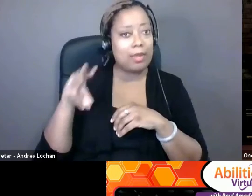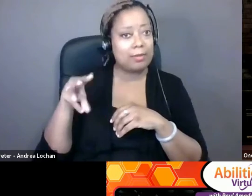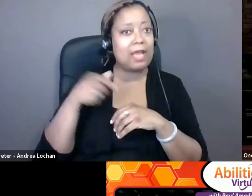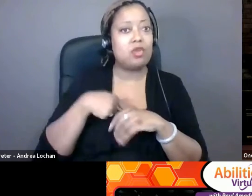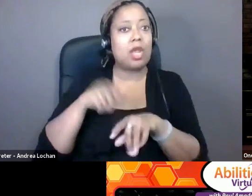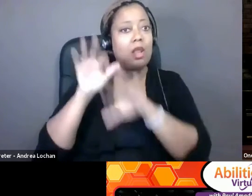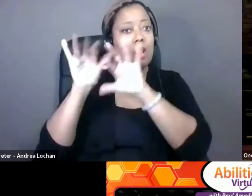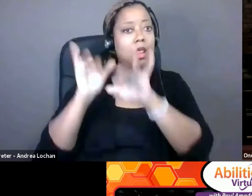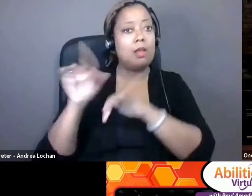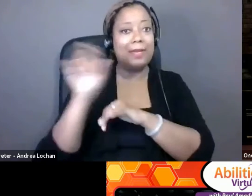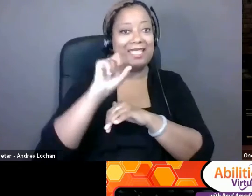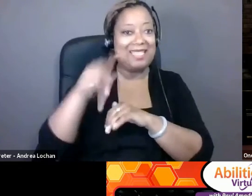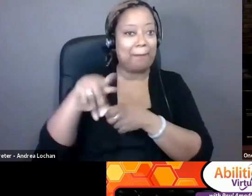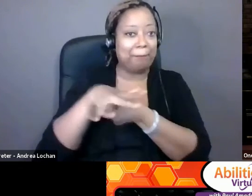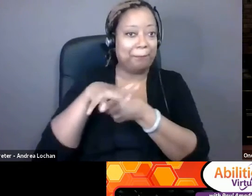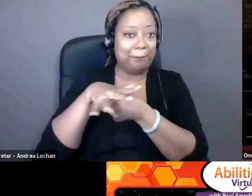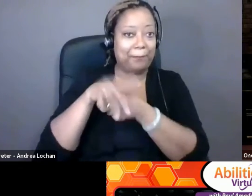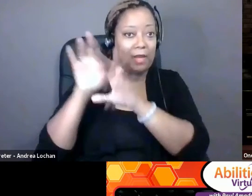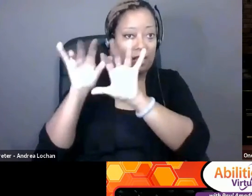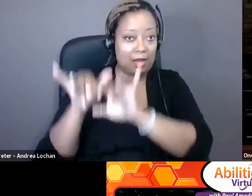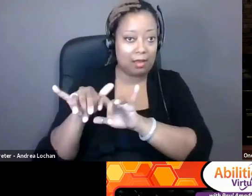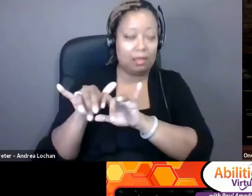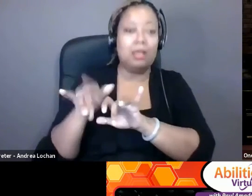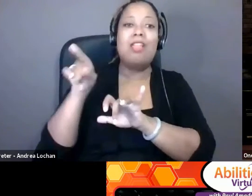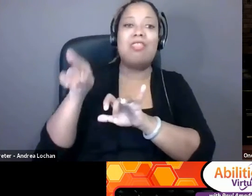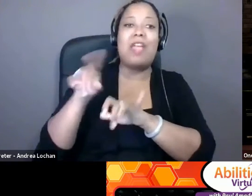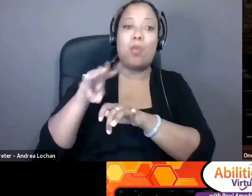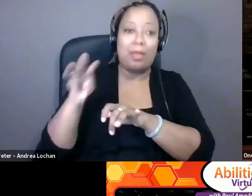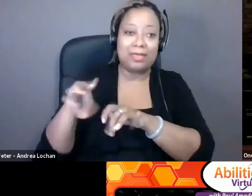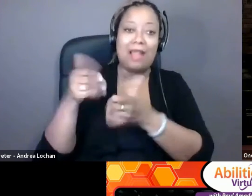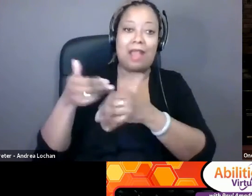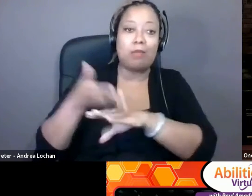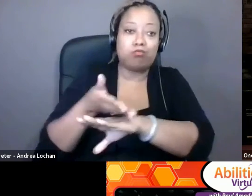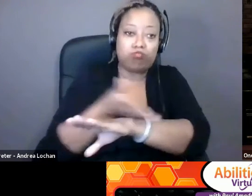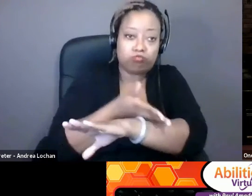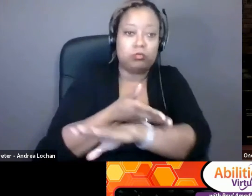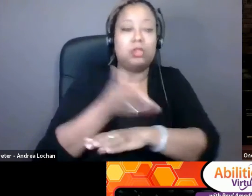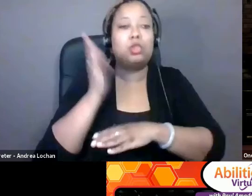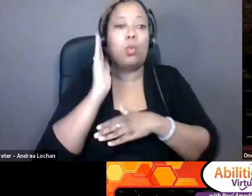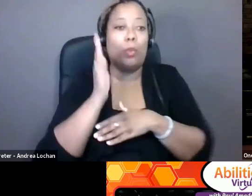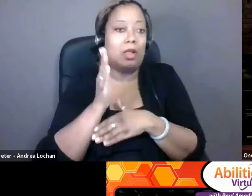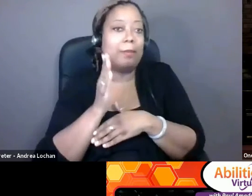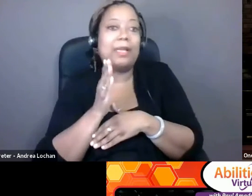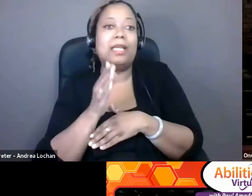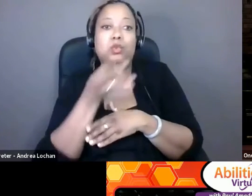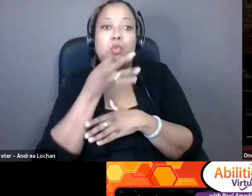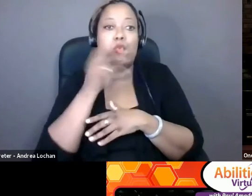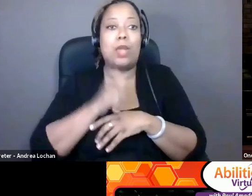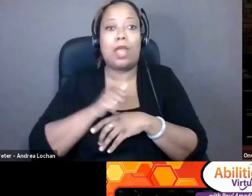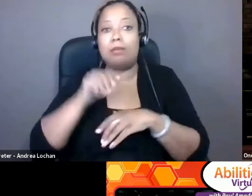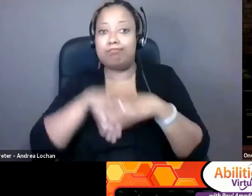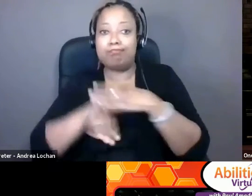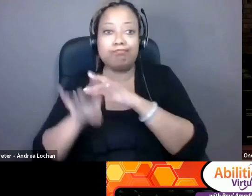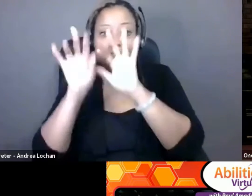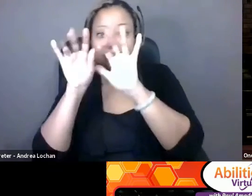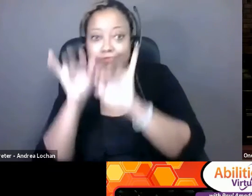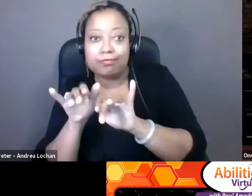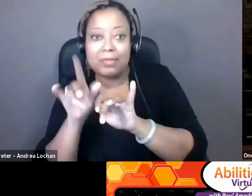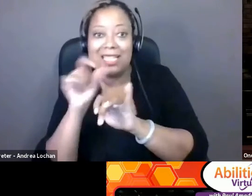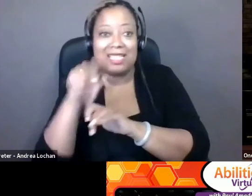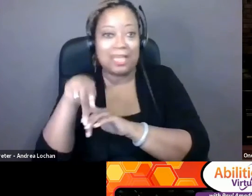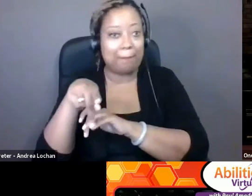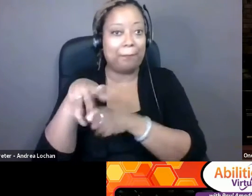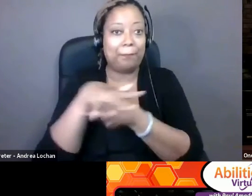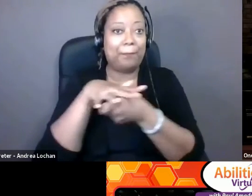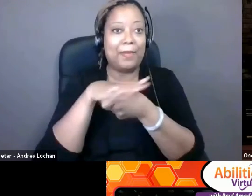zip code. It's being redone. So it will be where you can punch in your zip code and it'll tell